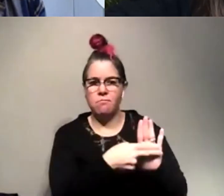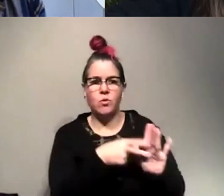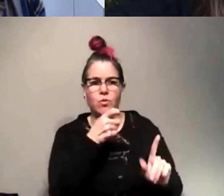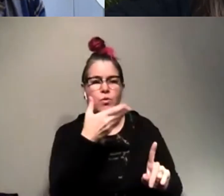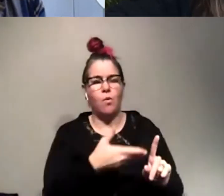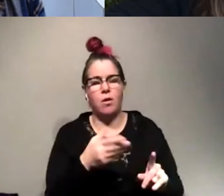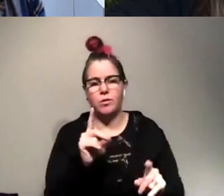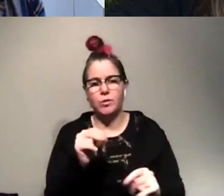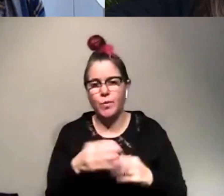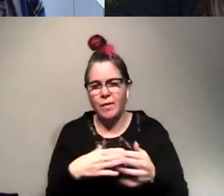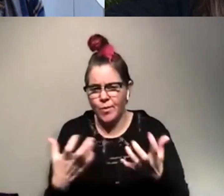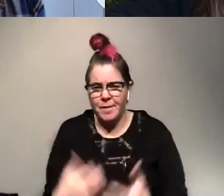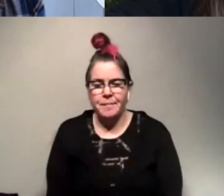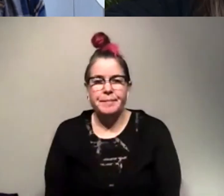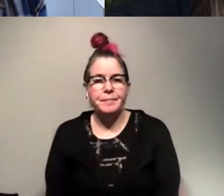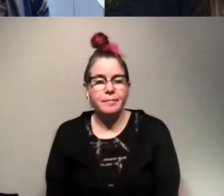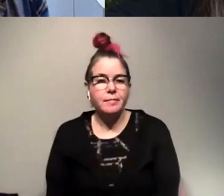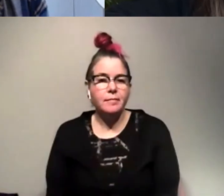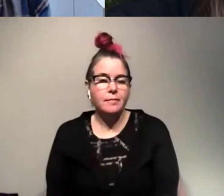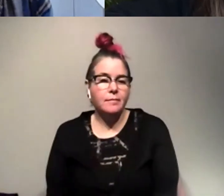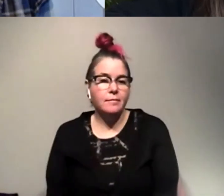to do. And